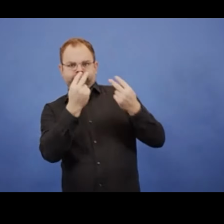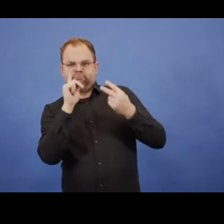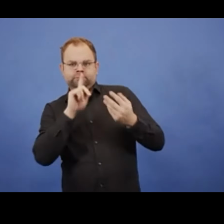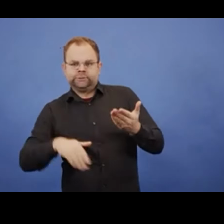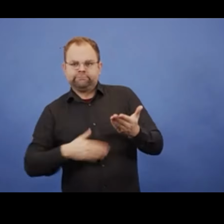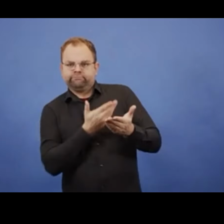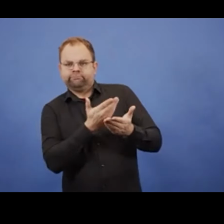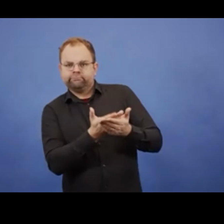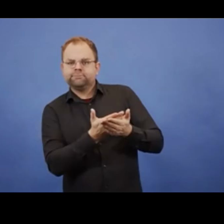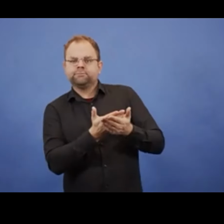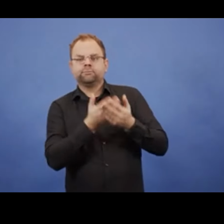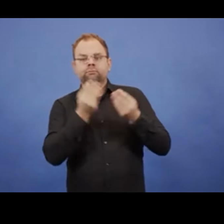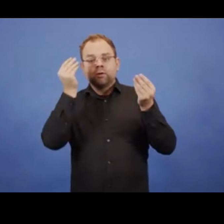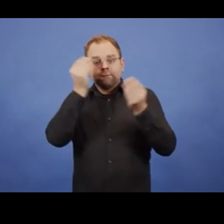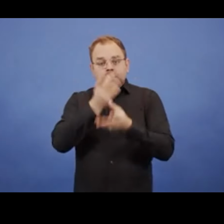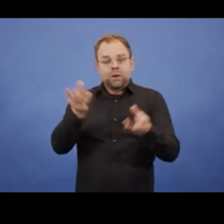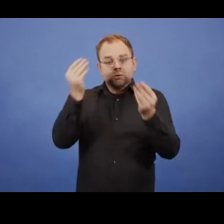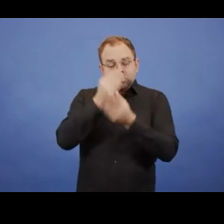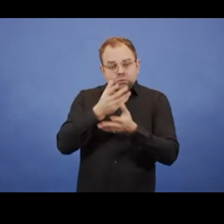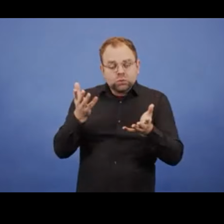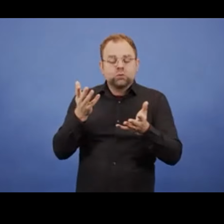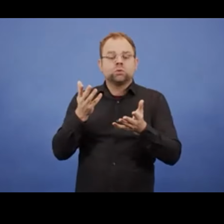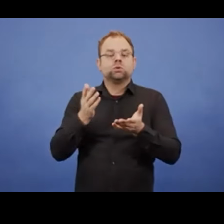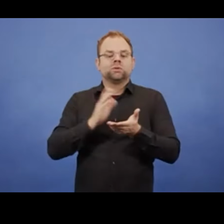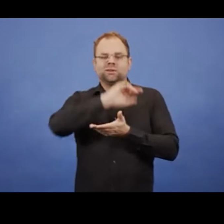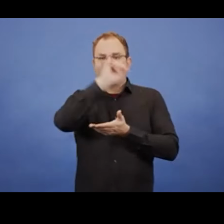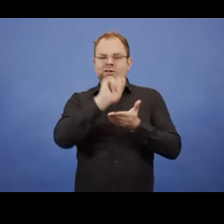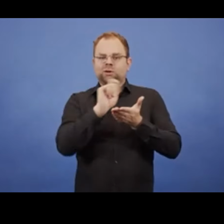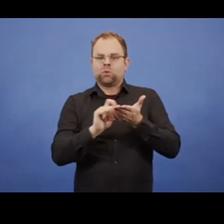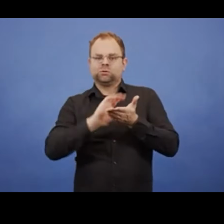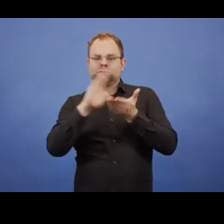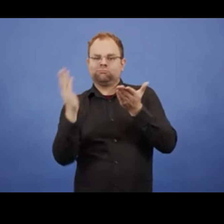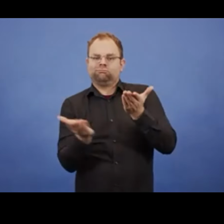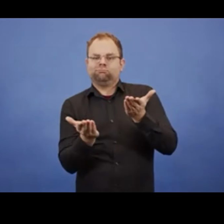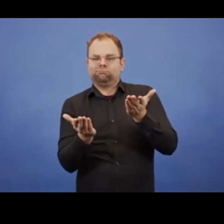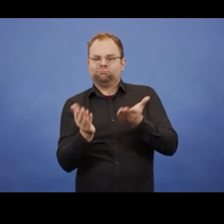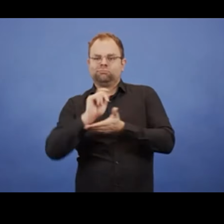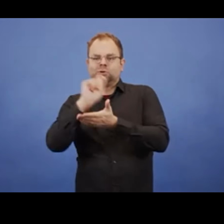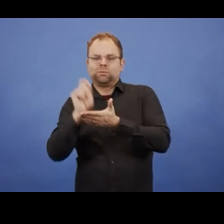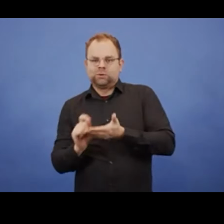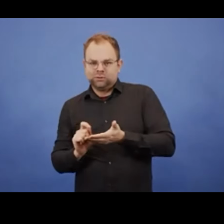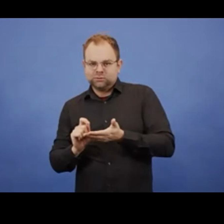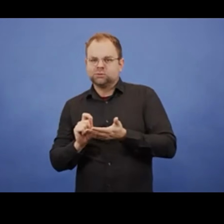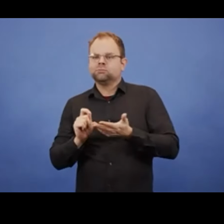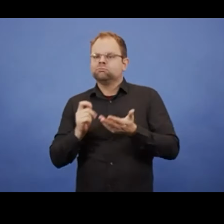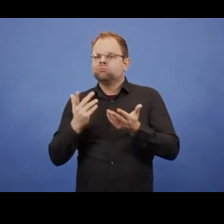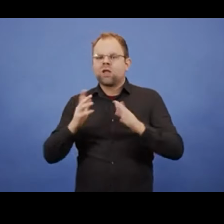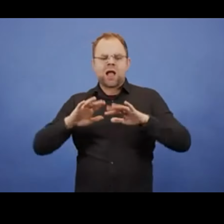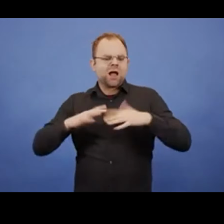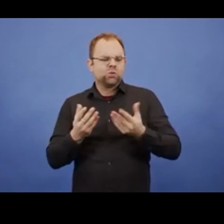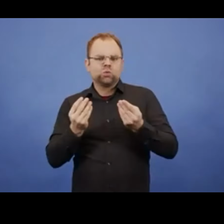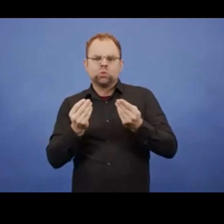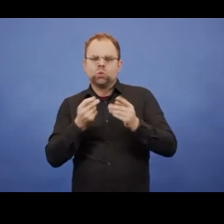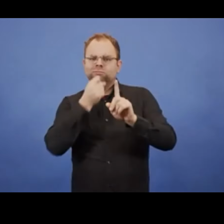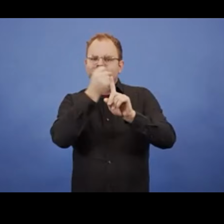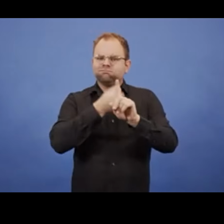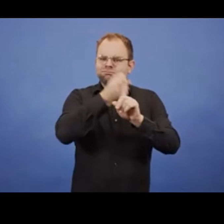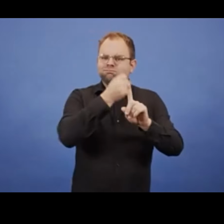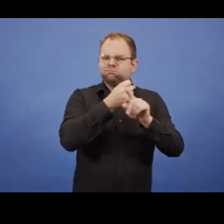and to support direct access, for example, to the committee through individual procedures. In the